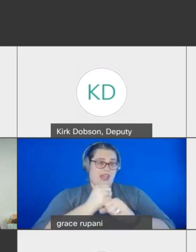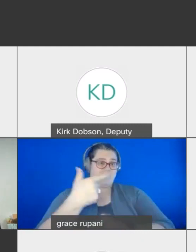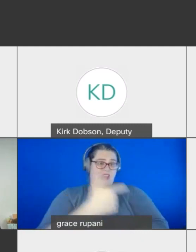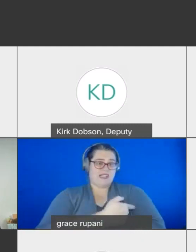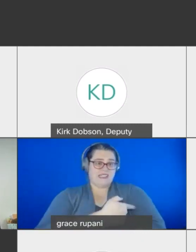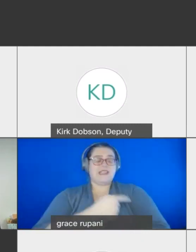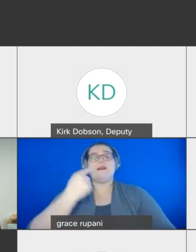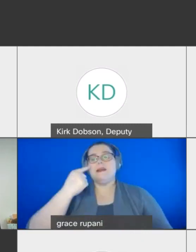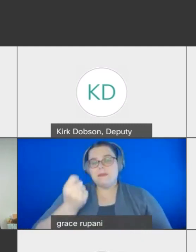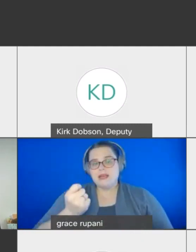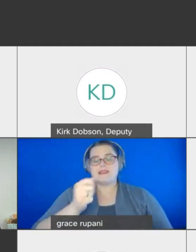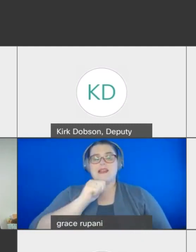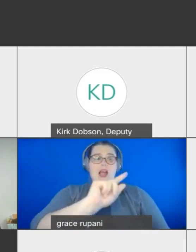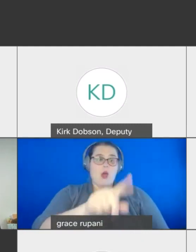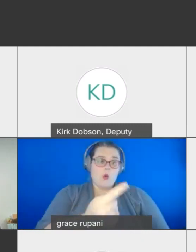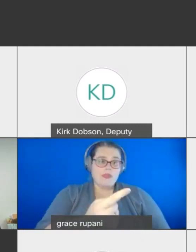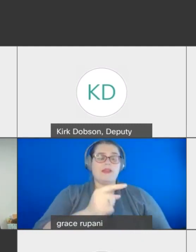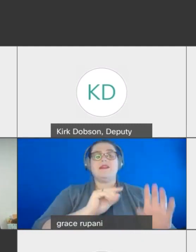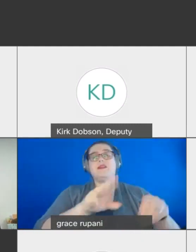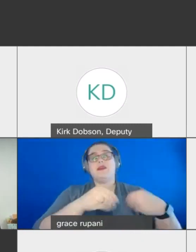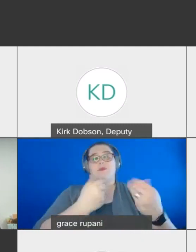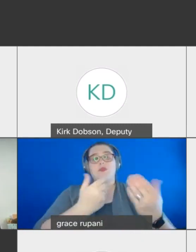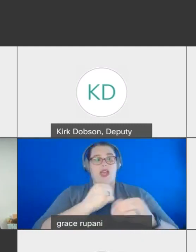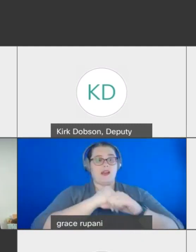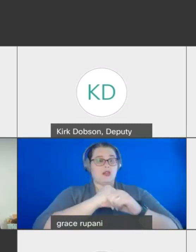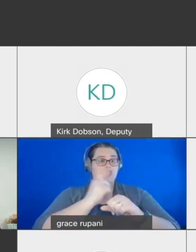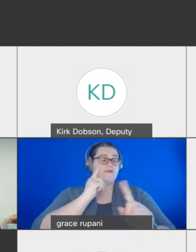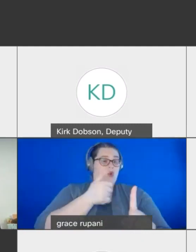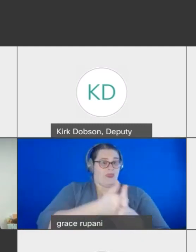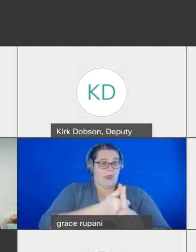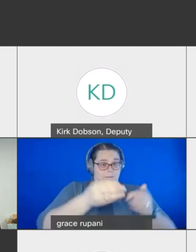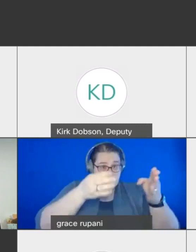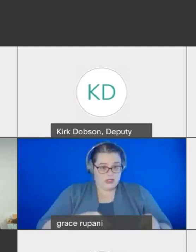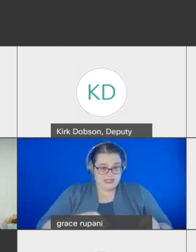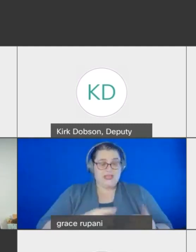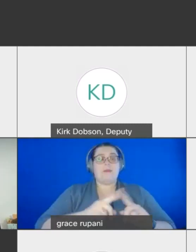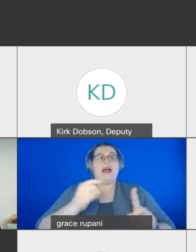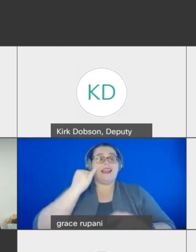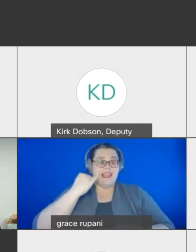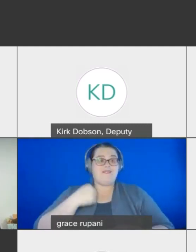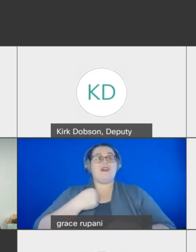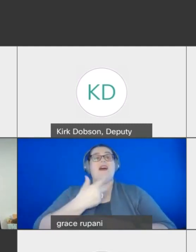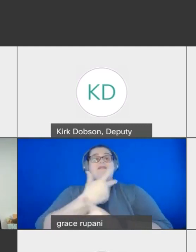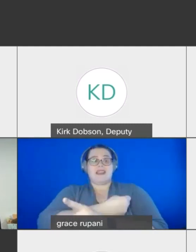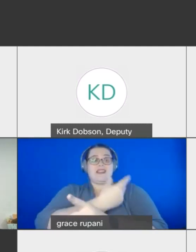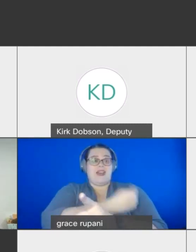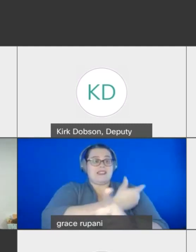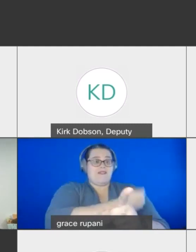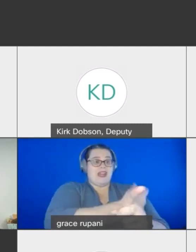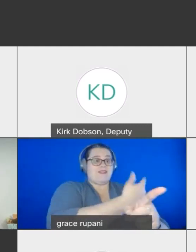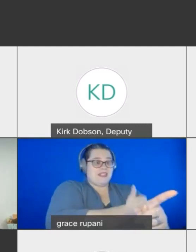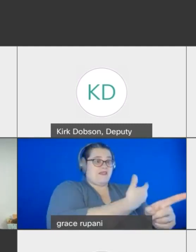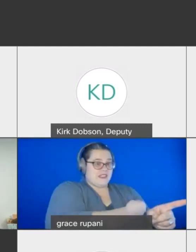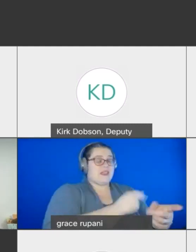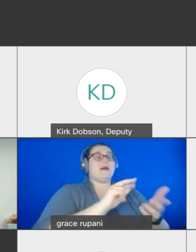extra layer of protection for the person who gets it, but if we're all vaccinated, then we begin to see a reduction in the